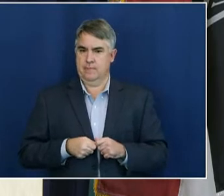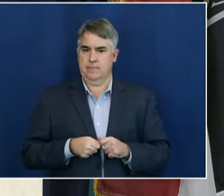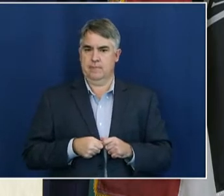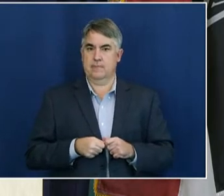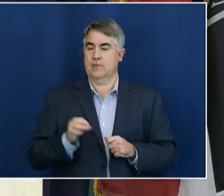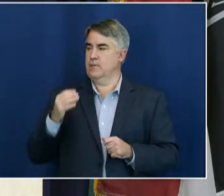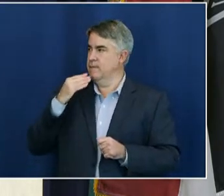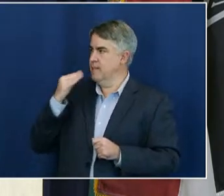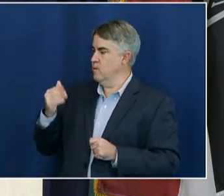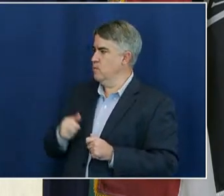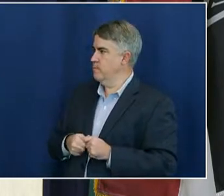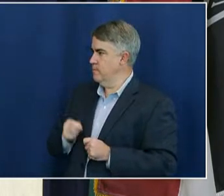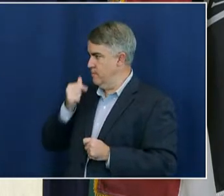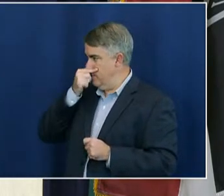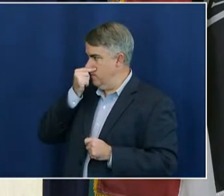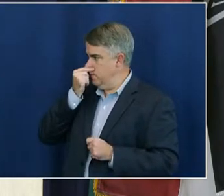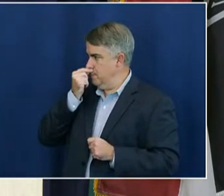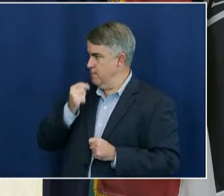appreciate the clarification.